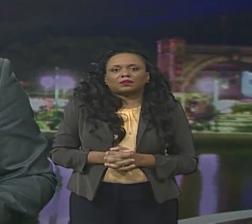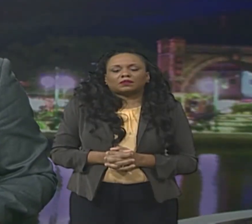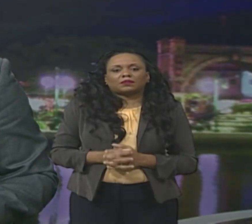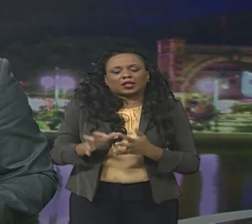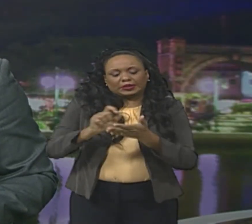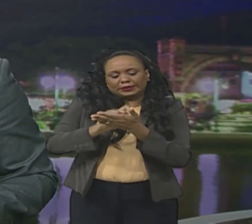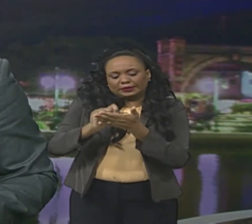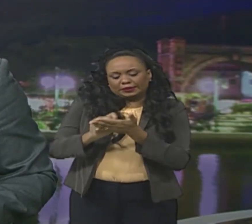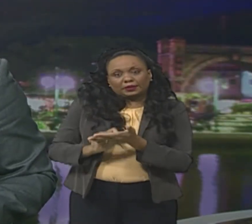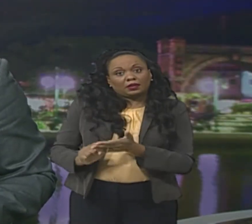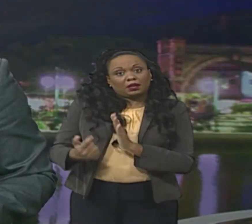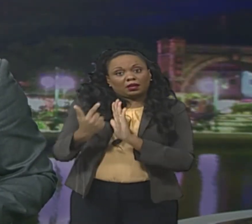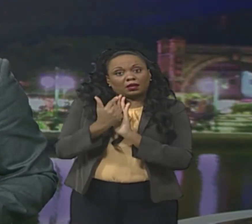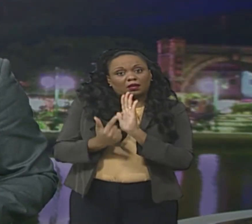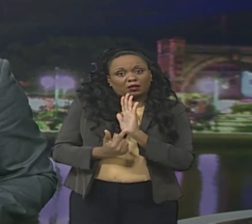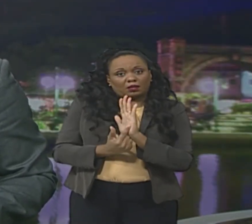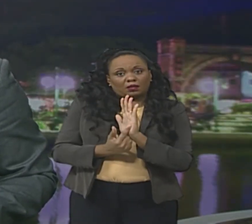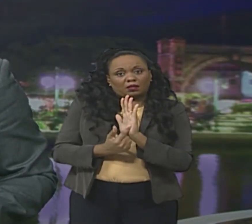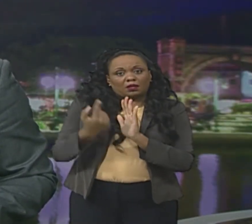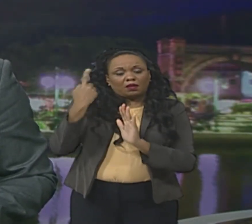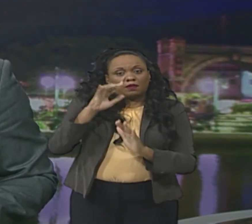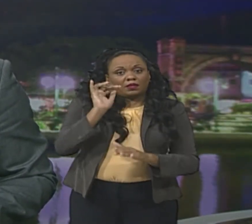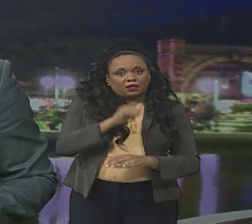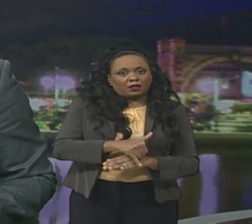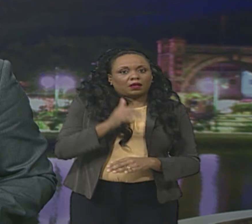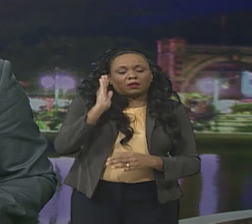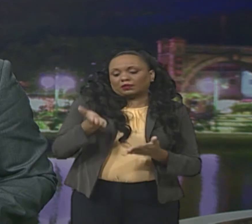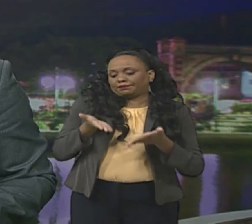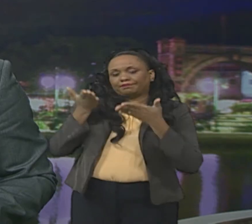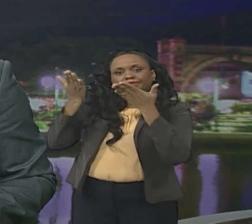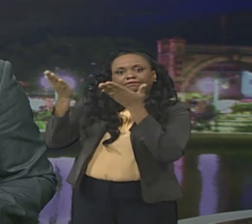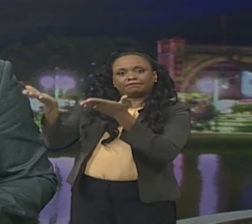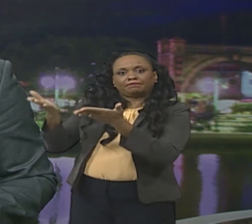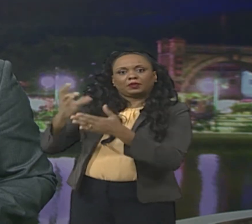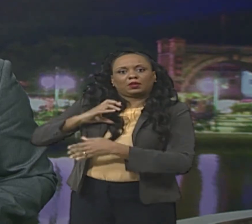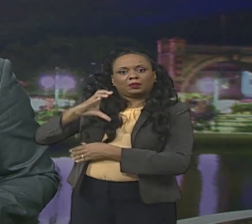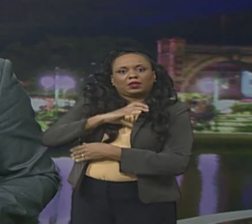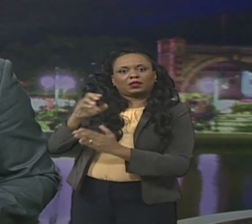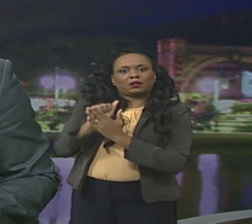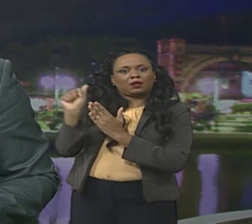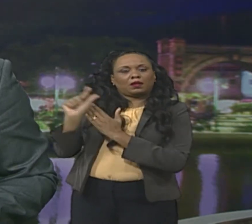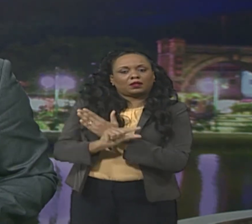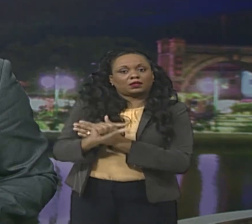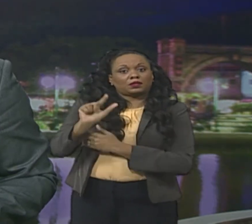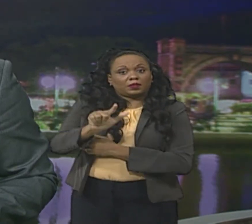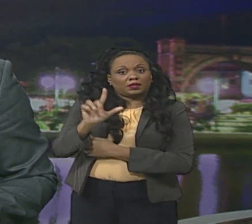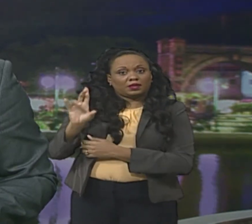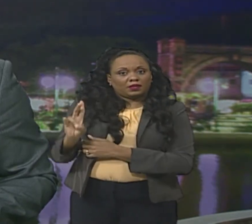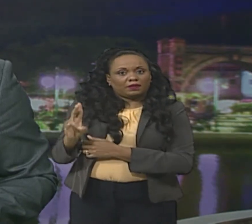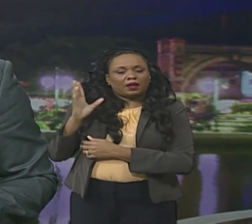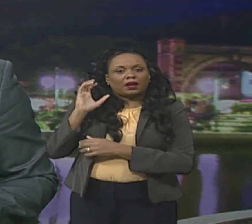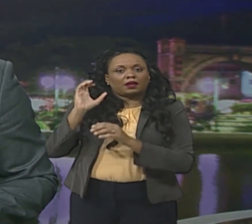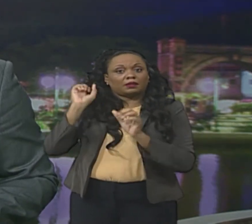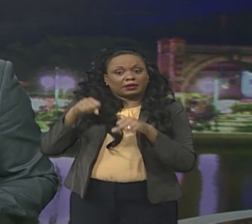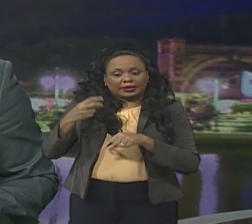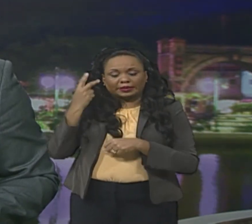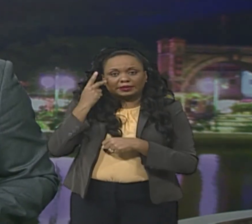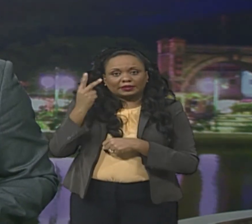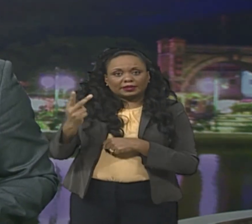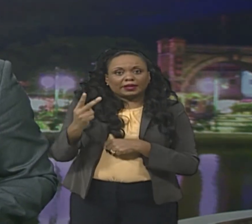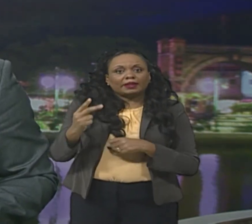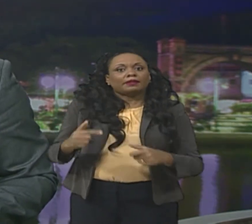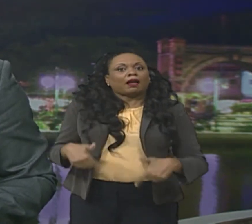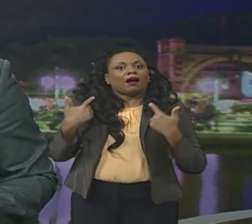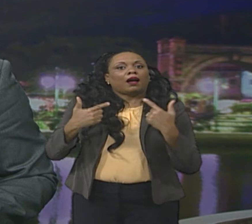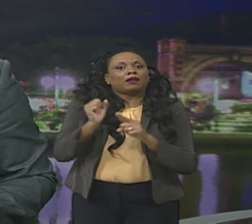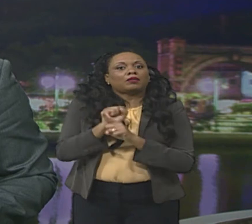The draft legislation will go before a select parliamentary committee on August 27th, and the proceedings will be streamed live on social media,